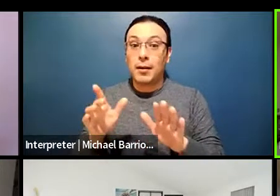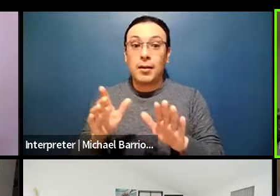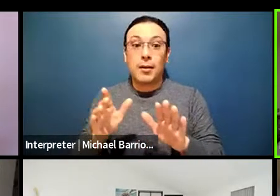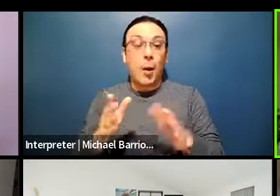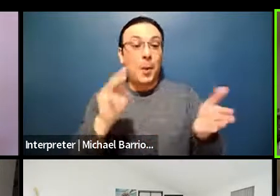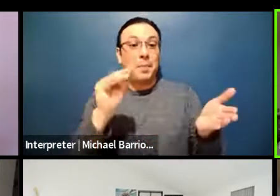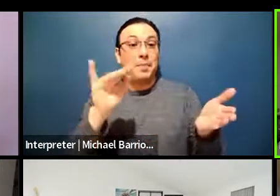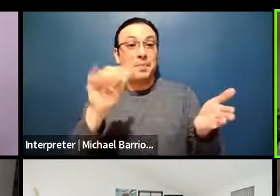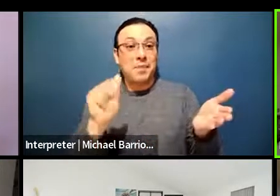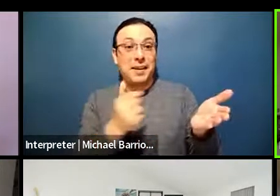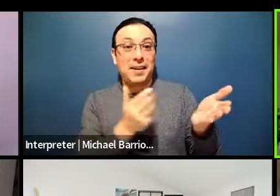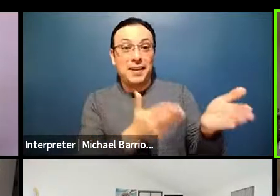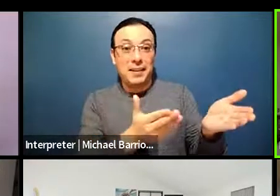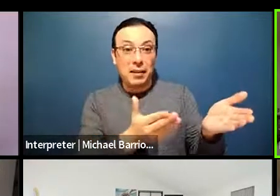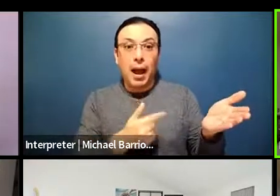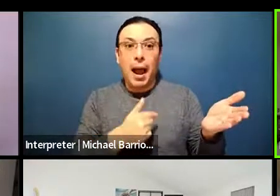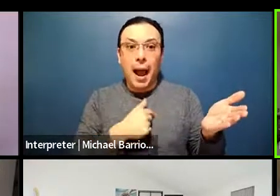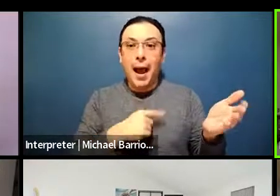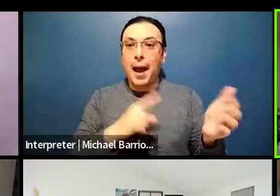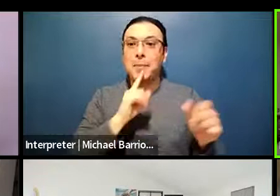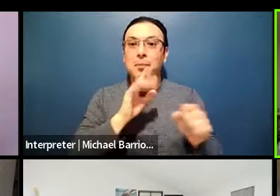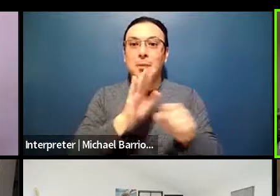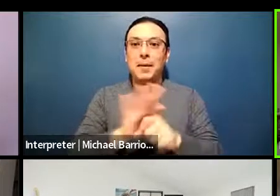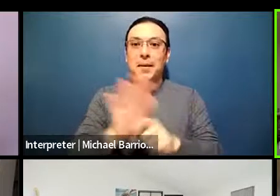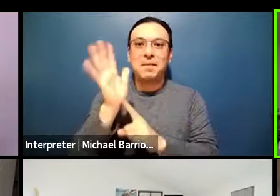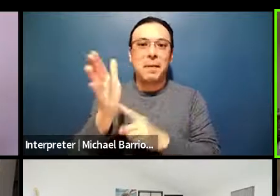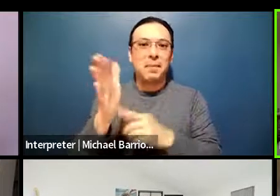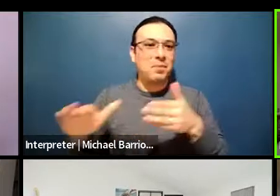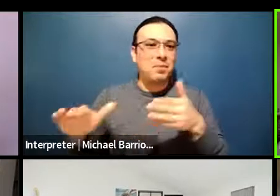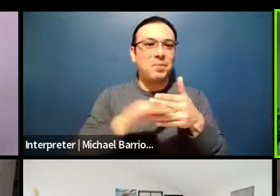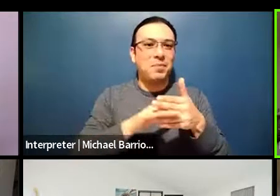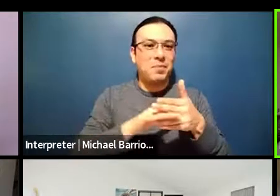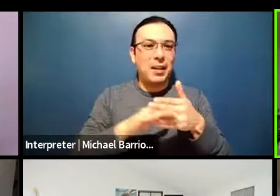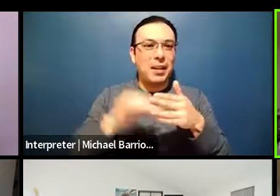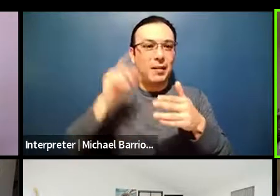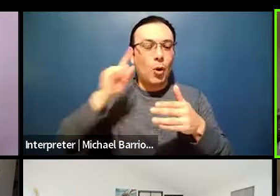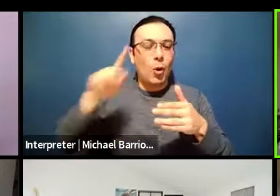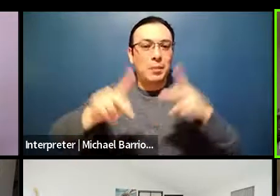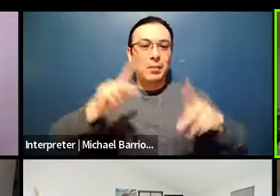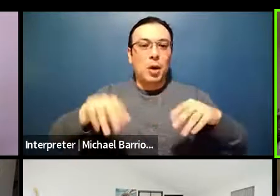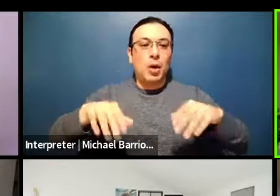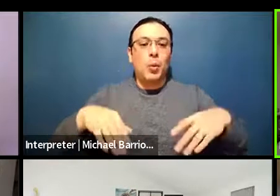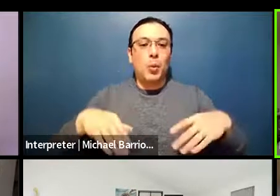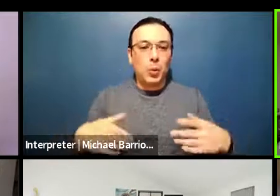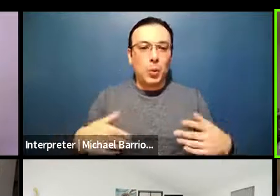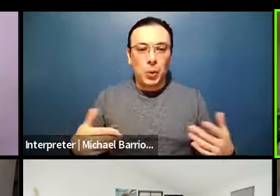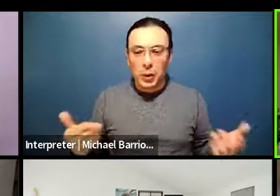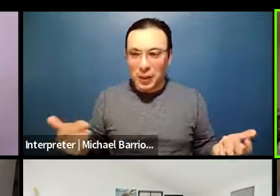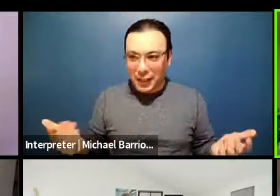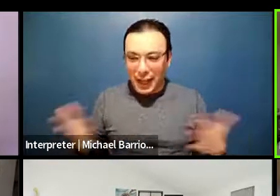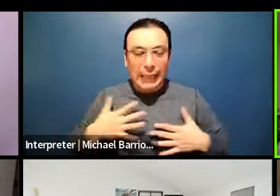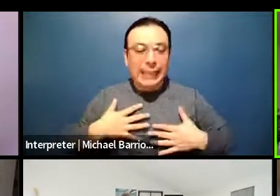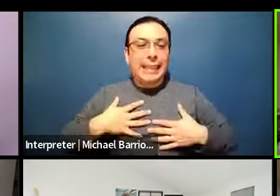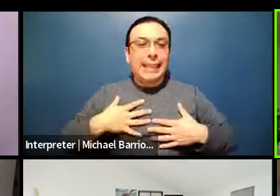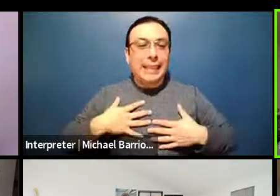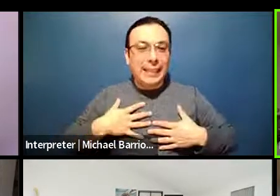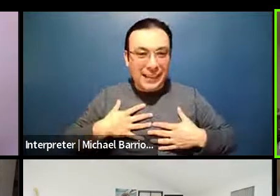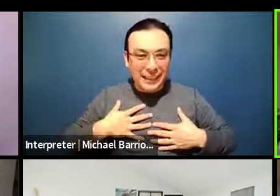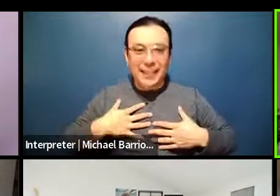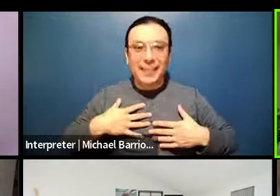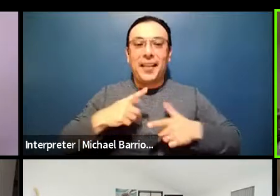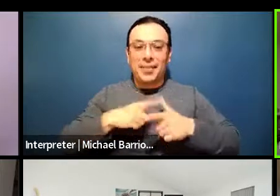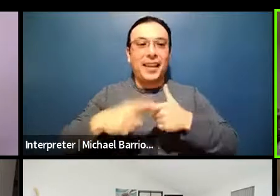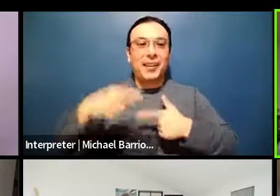thought, but I did promise that we would have a 5-minute break for people to take a breath before we move on to the audience